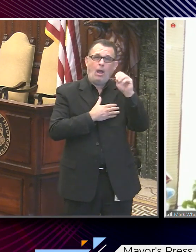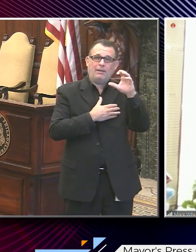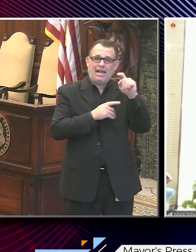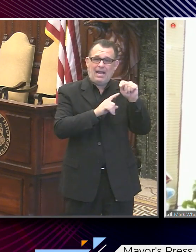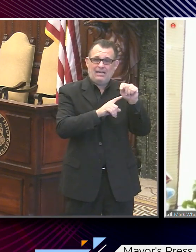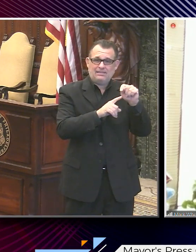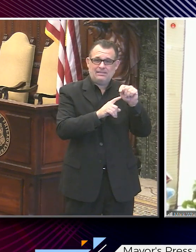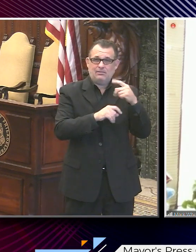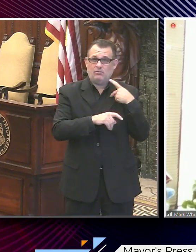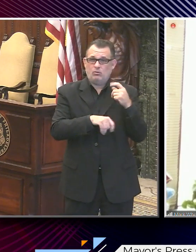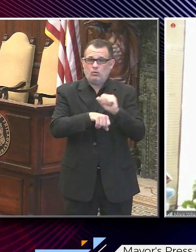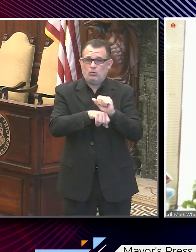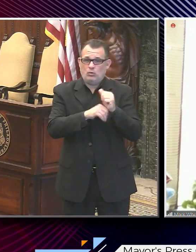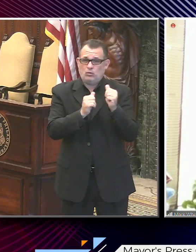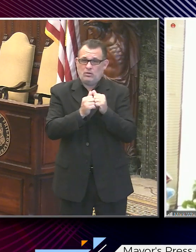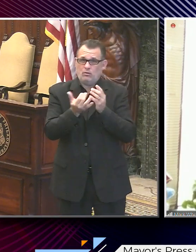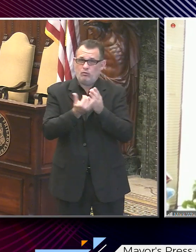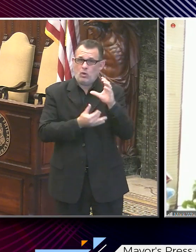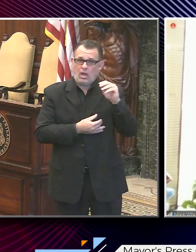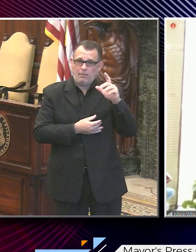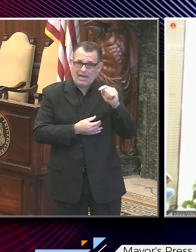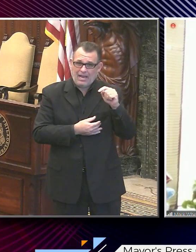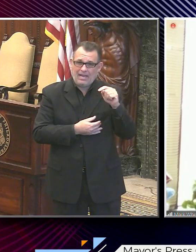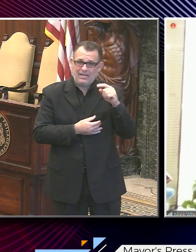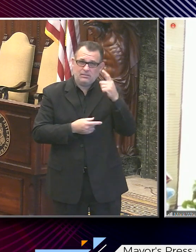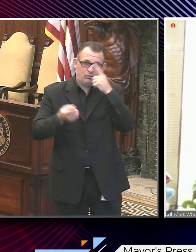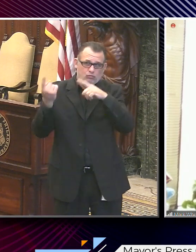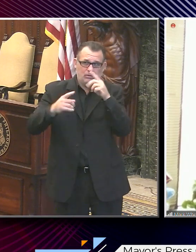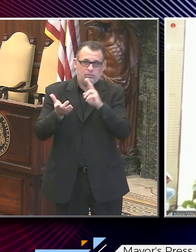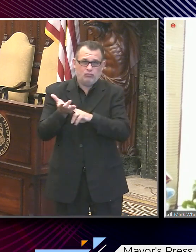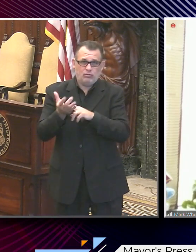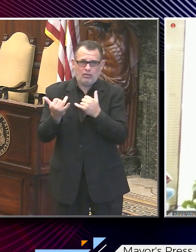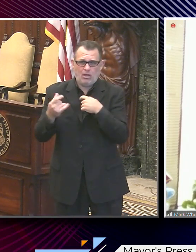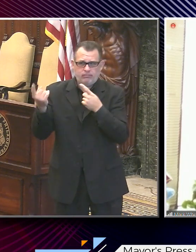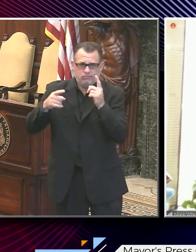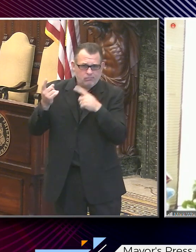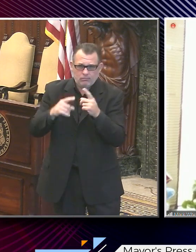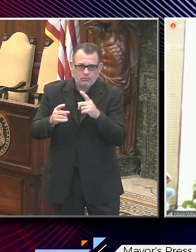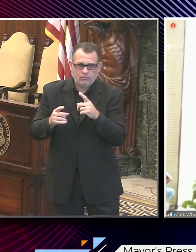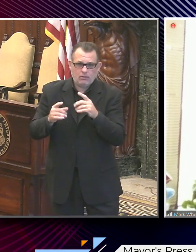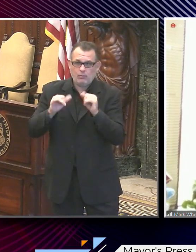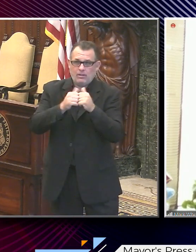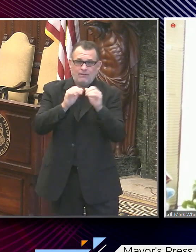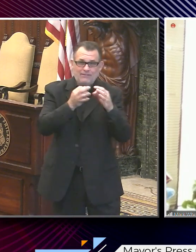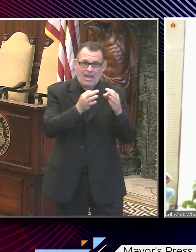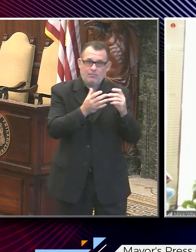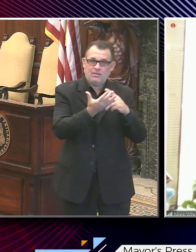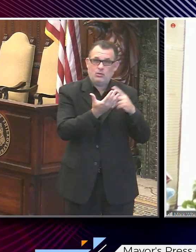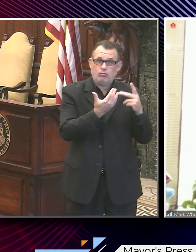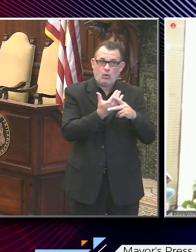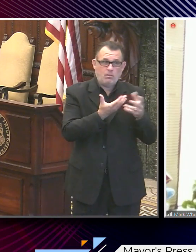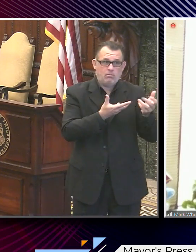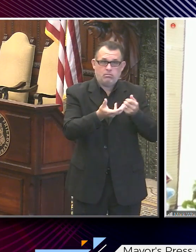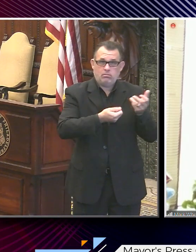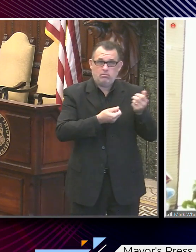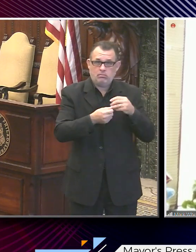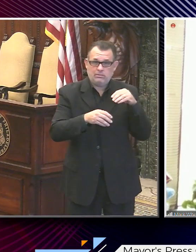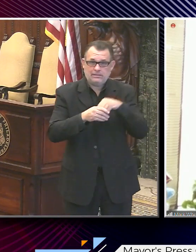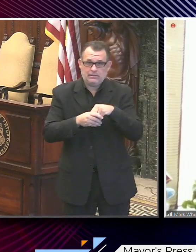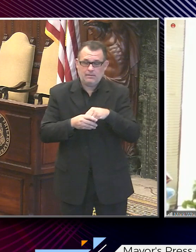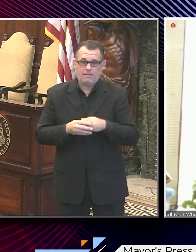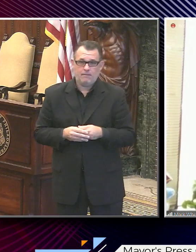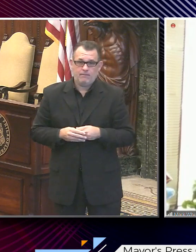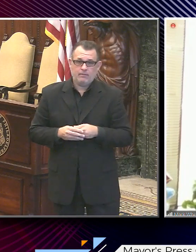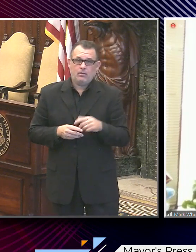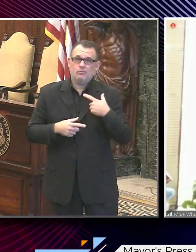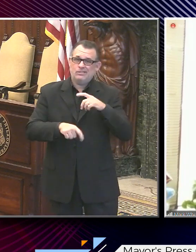to help move over and K through 12 families who are in that program. That's still a work in progress. We will have